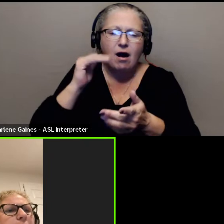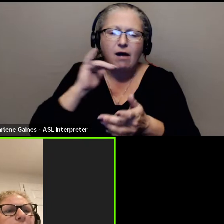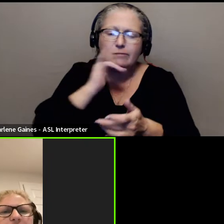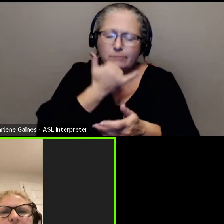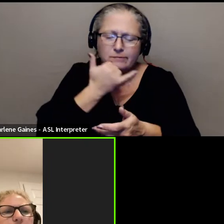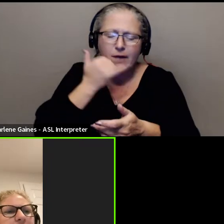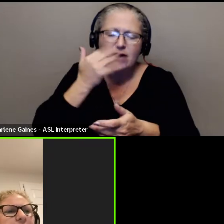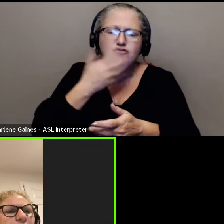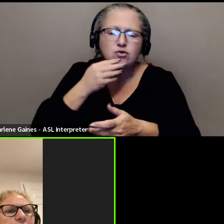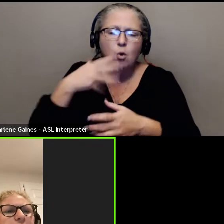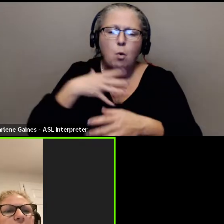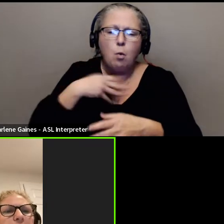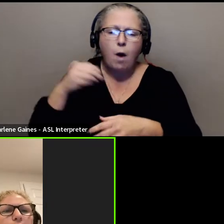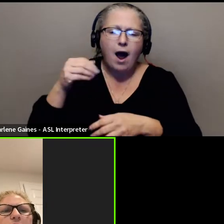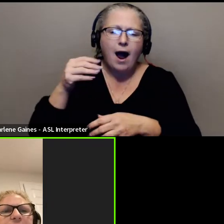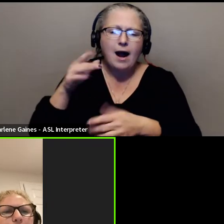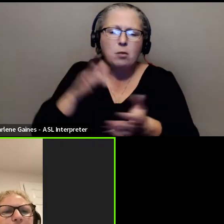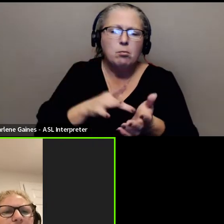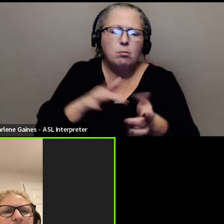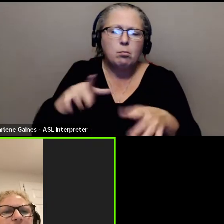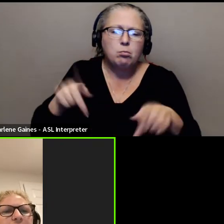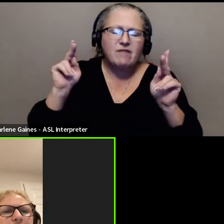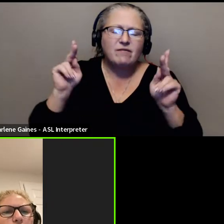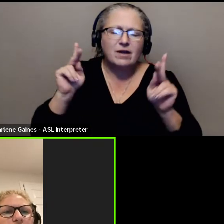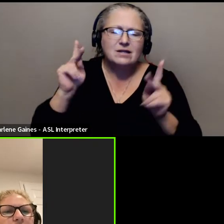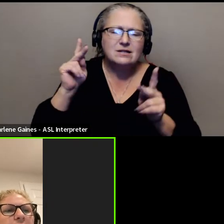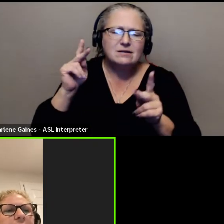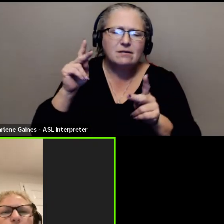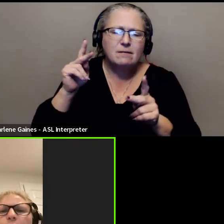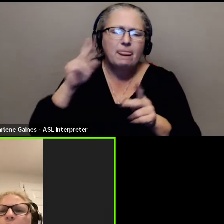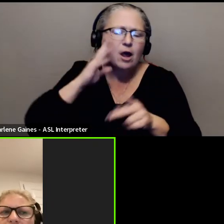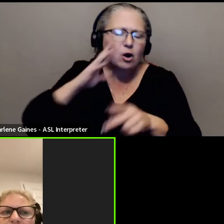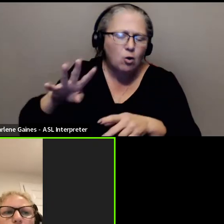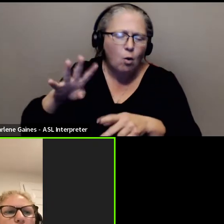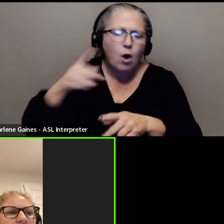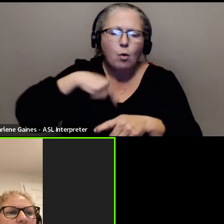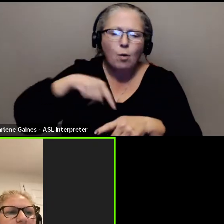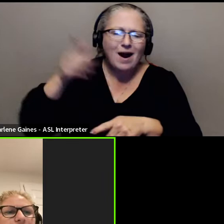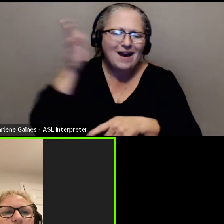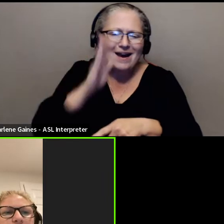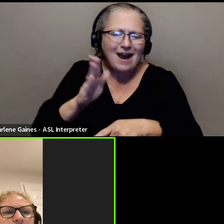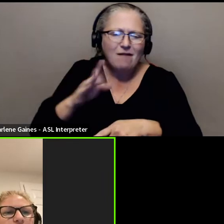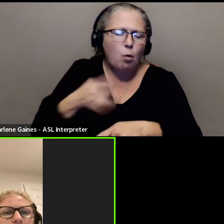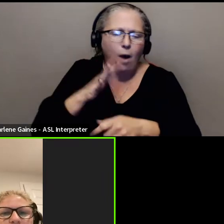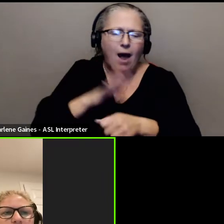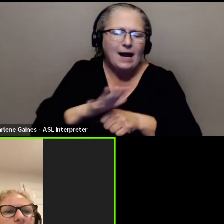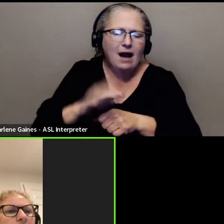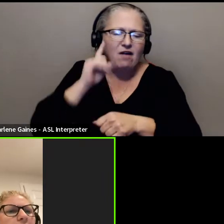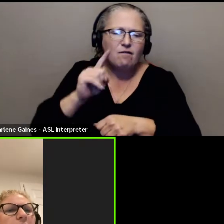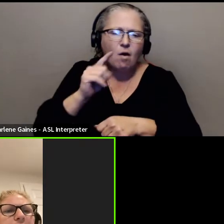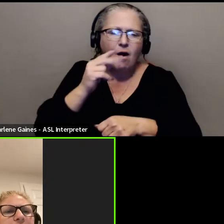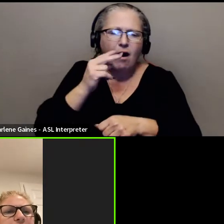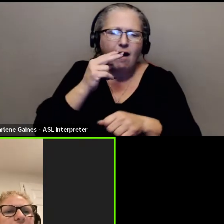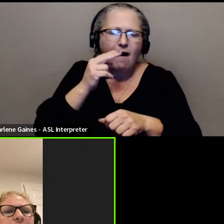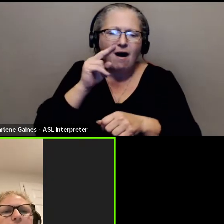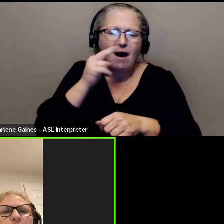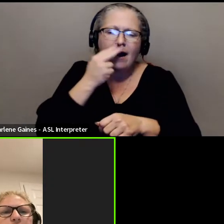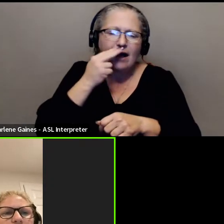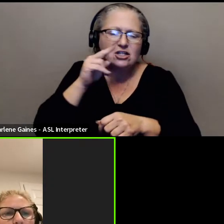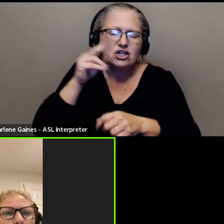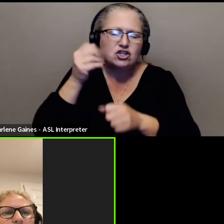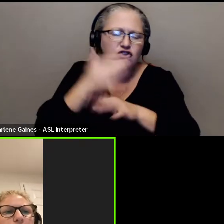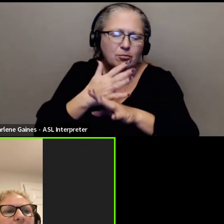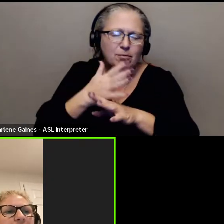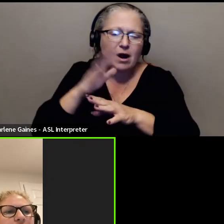privileged, completely erasing Jews of color while simultaneously ignoring that we were never white enough for Nazi Germany. A colonizer has